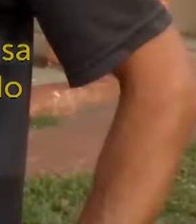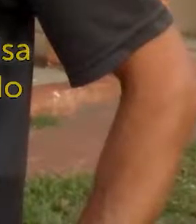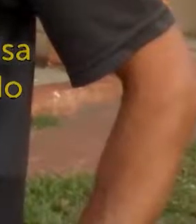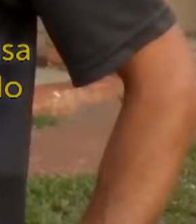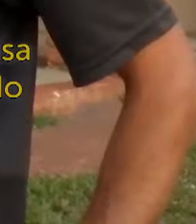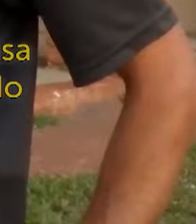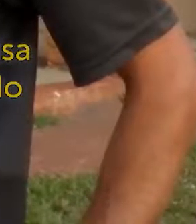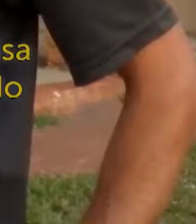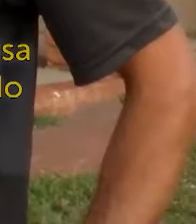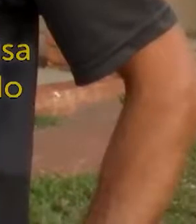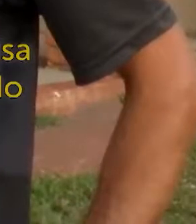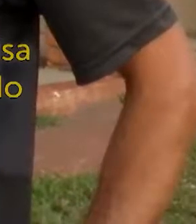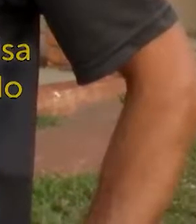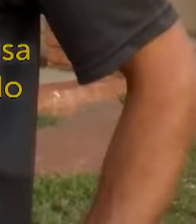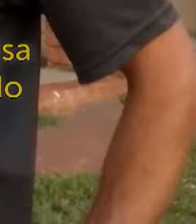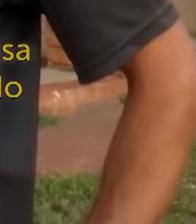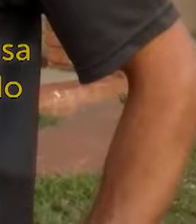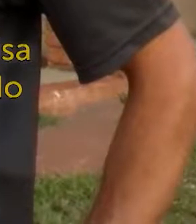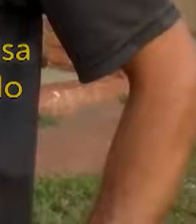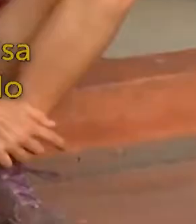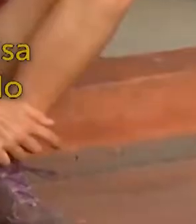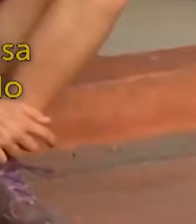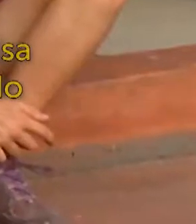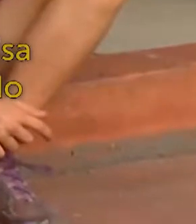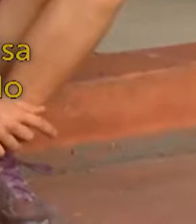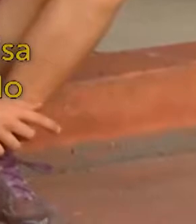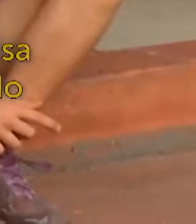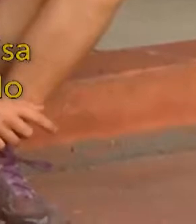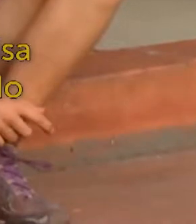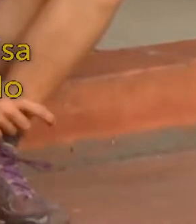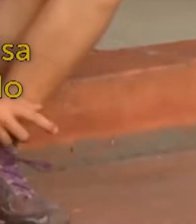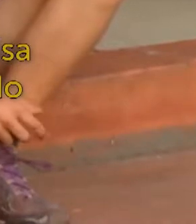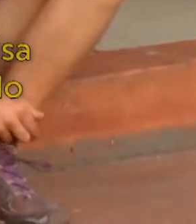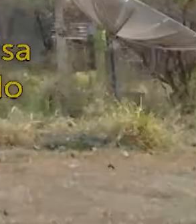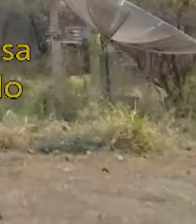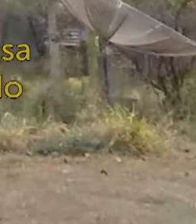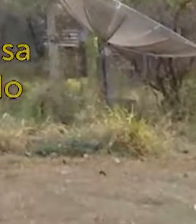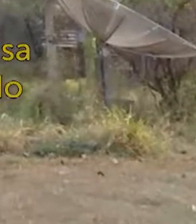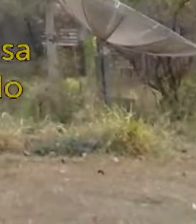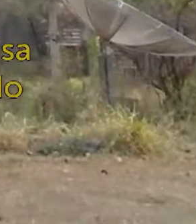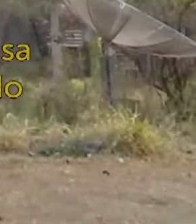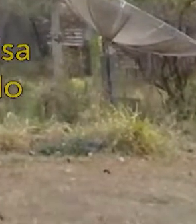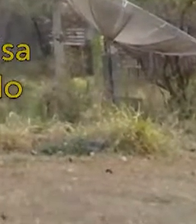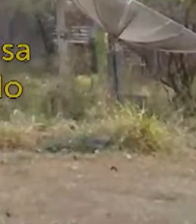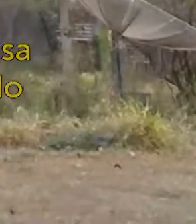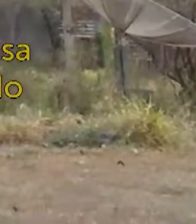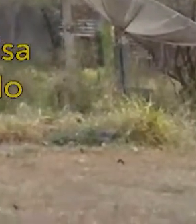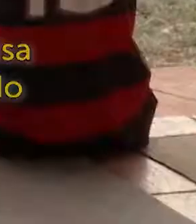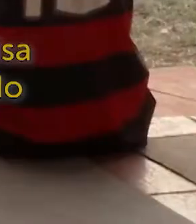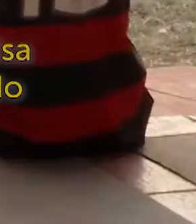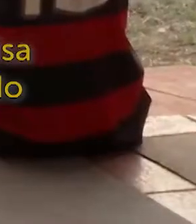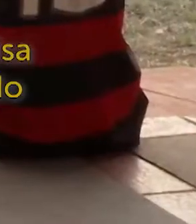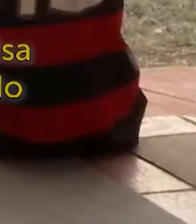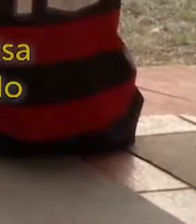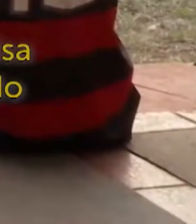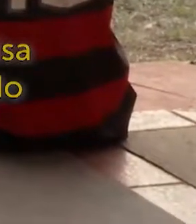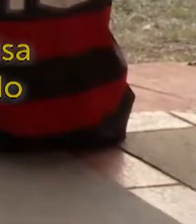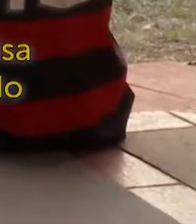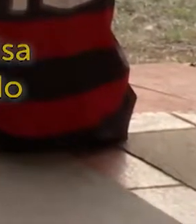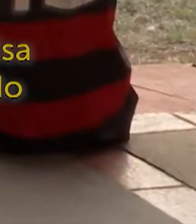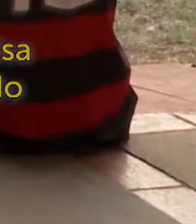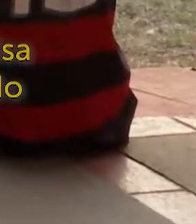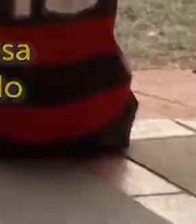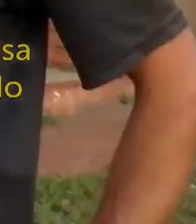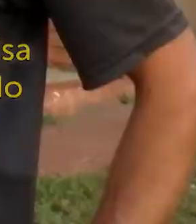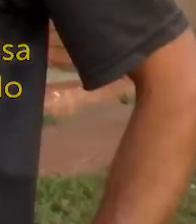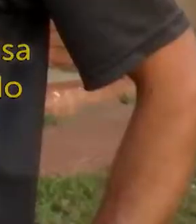culture of the people where you go. But you have to be very open-minded and to be open to